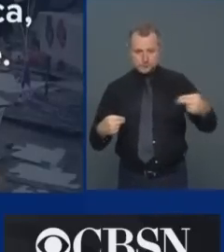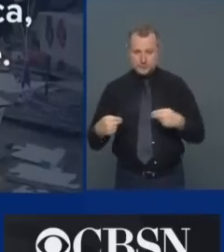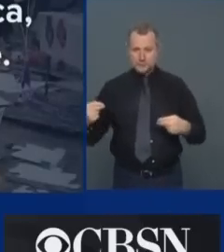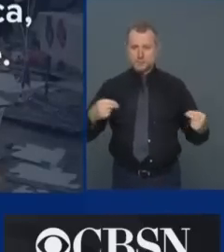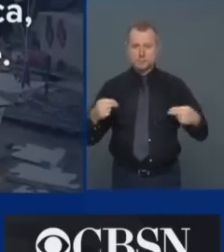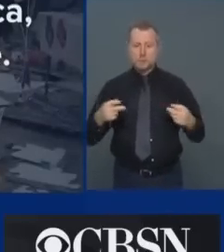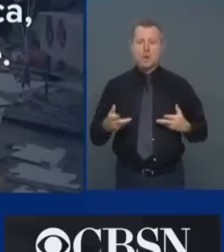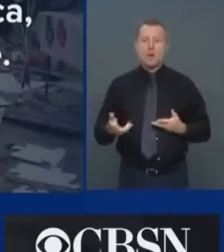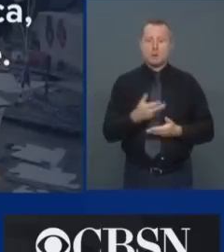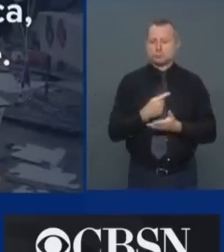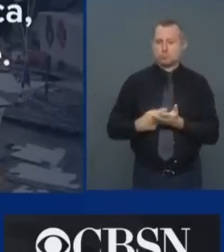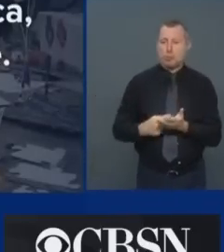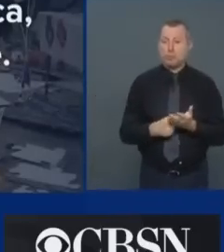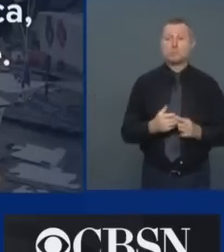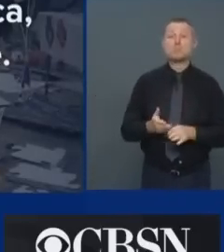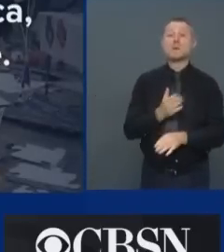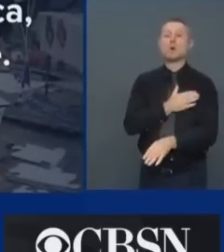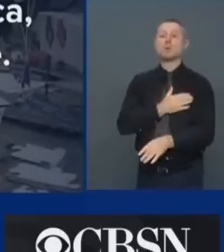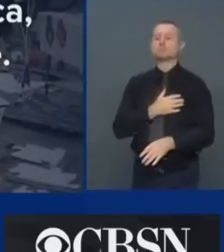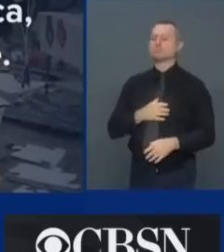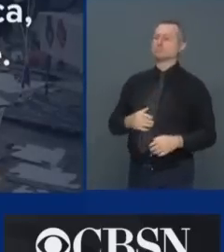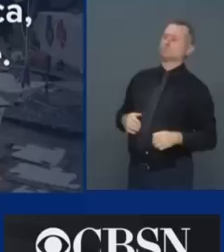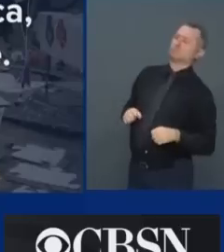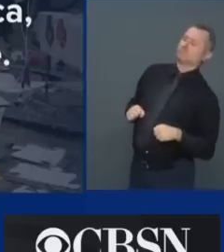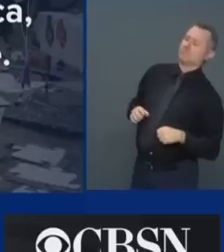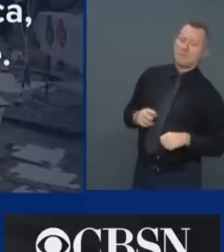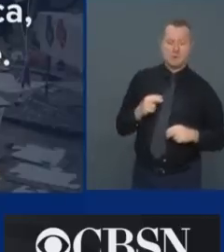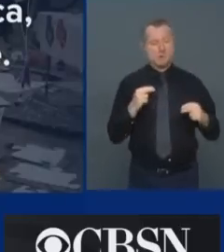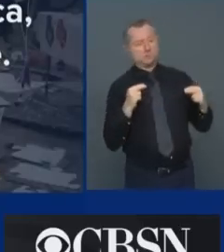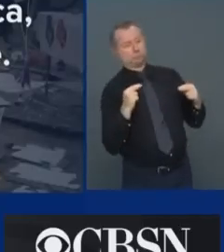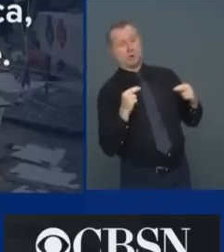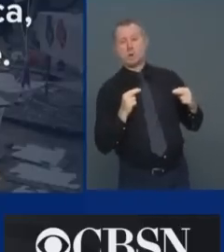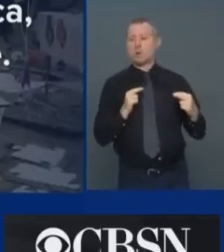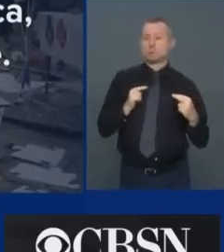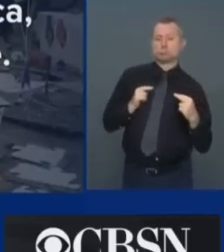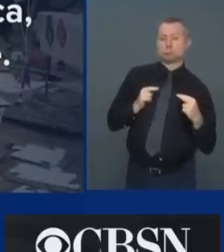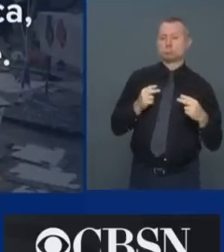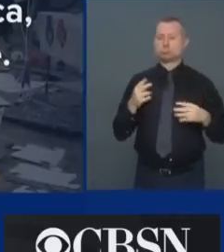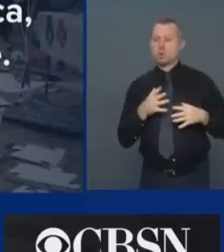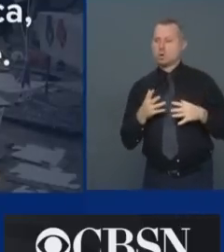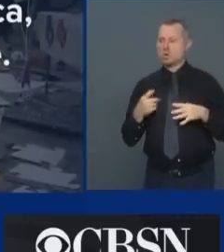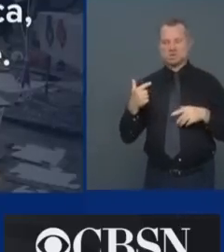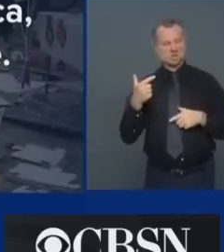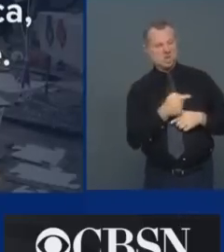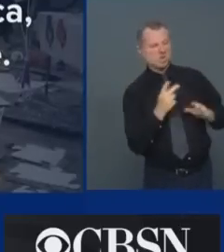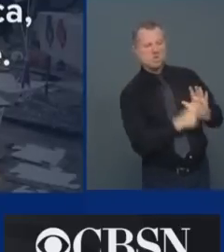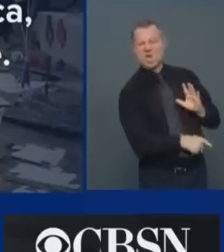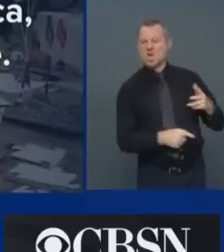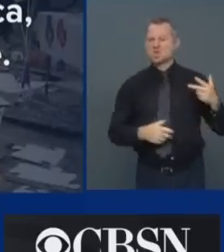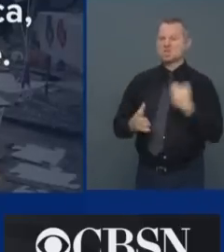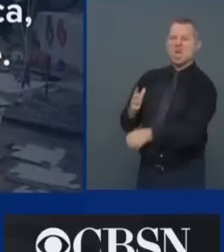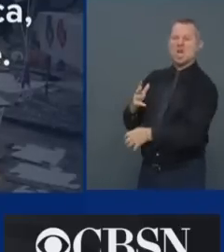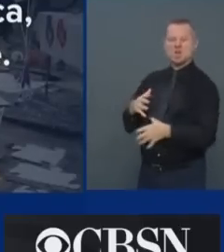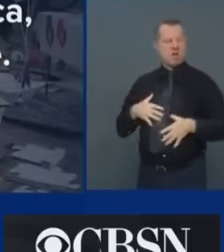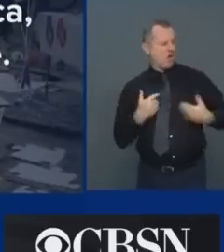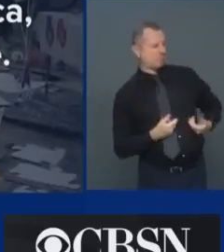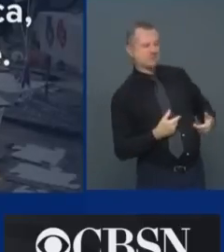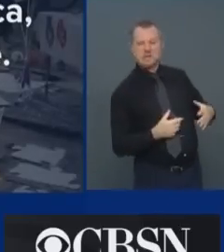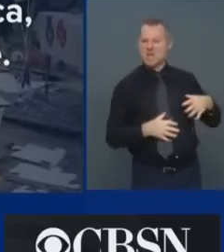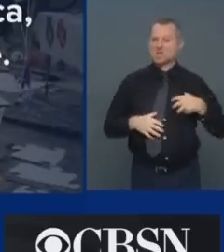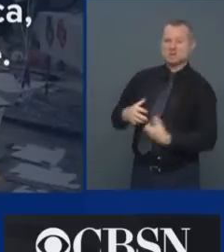rather than throwing stones, rather than throwing bricks, rather than being destructive, rather than being frustrated. That's good. That's